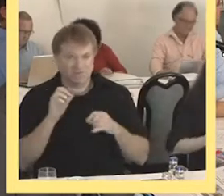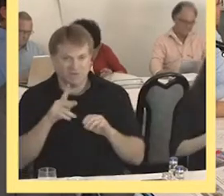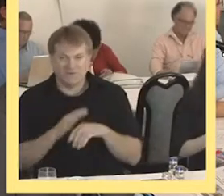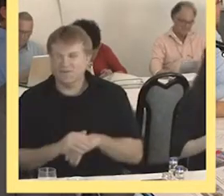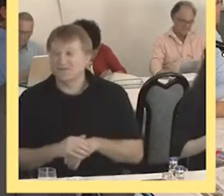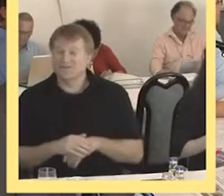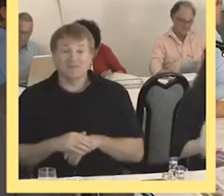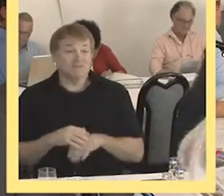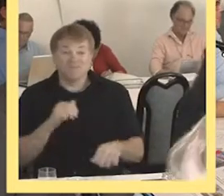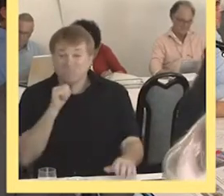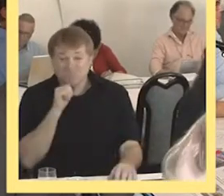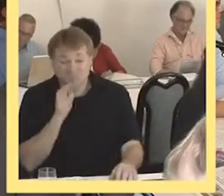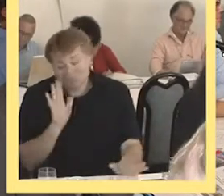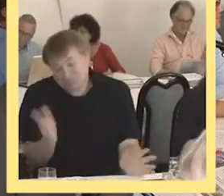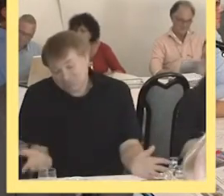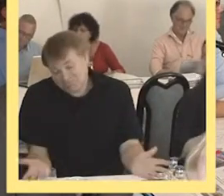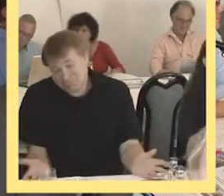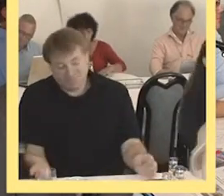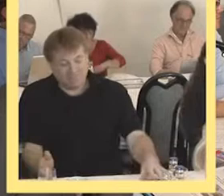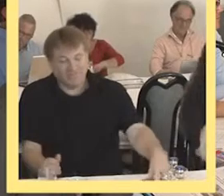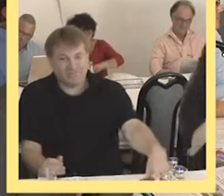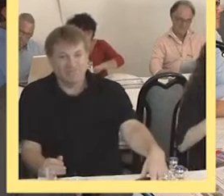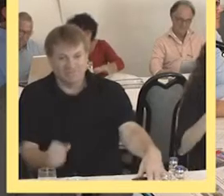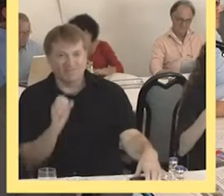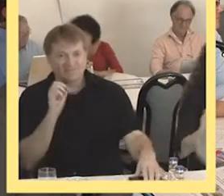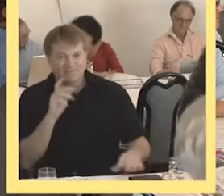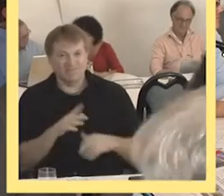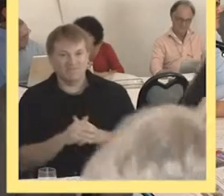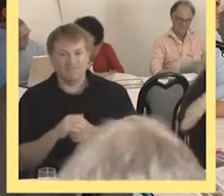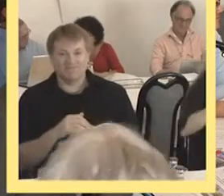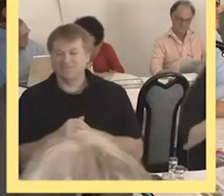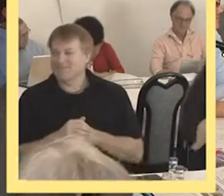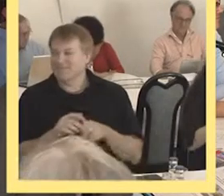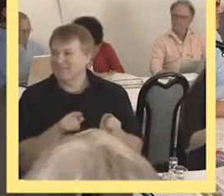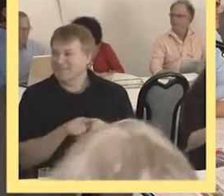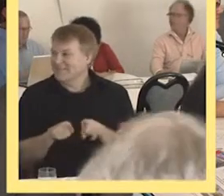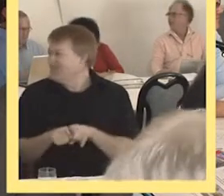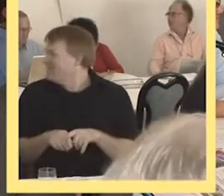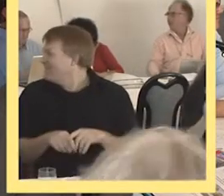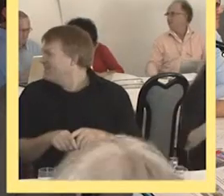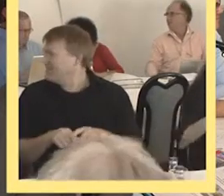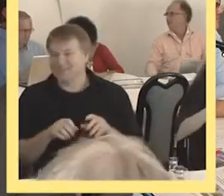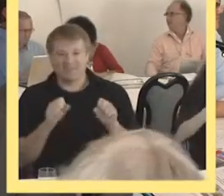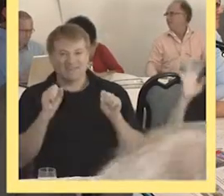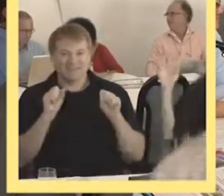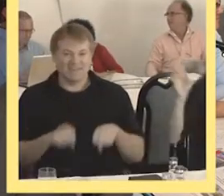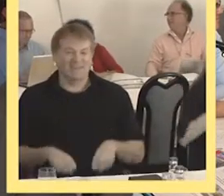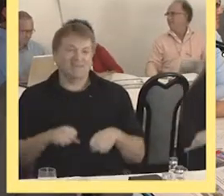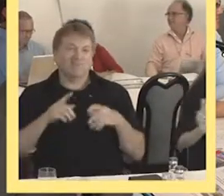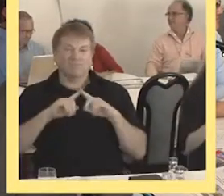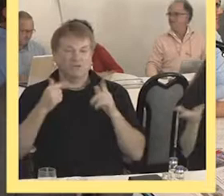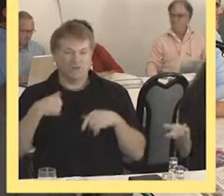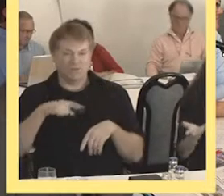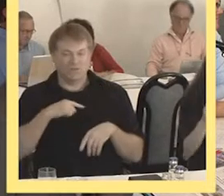it's your business if you will continue celebration with Police President. But we will